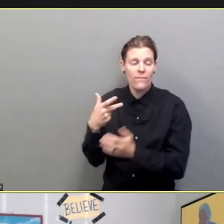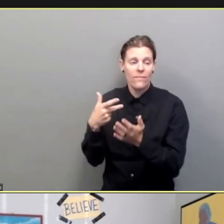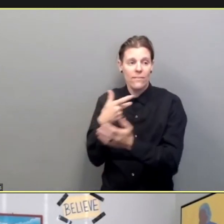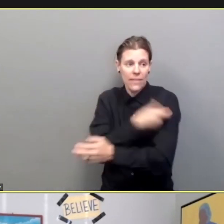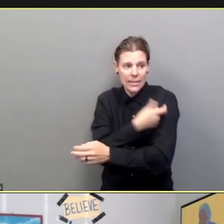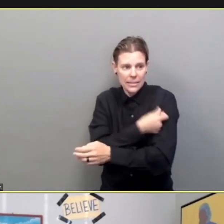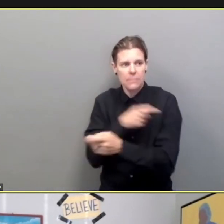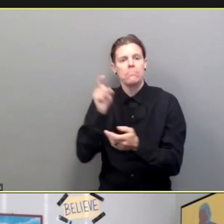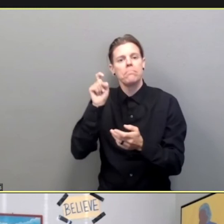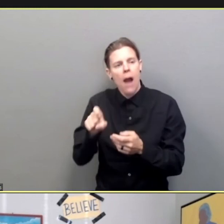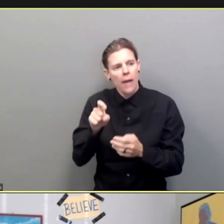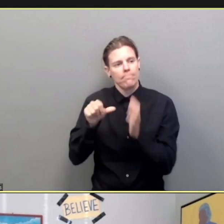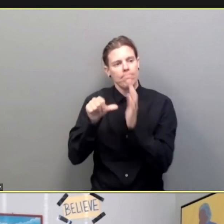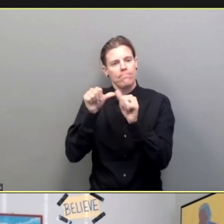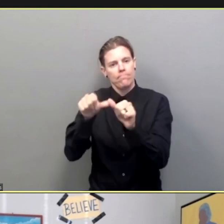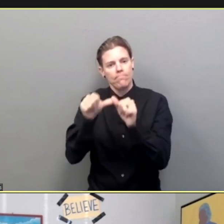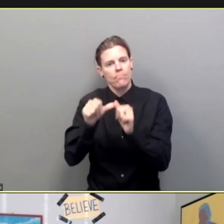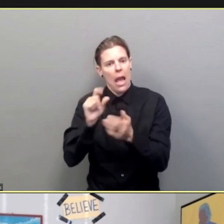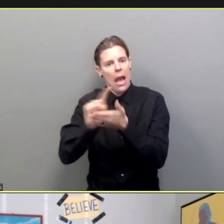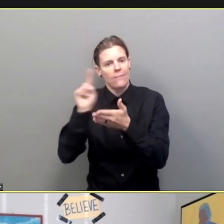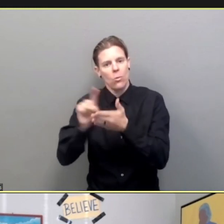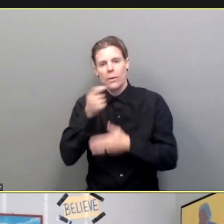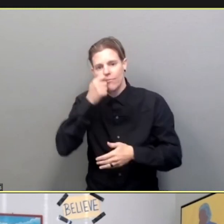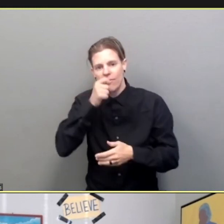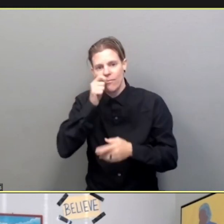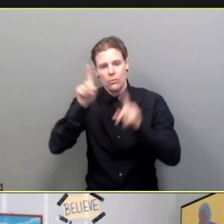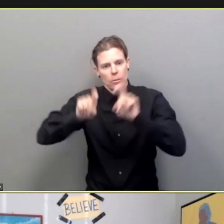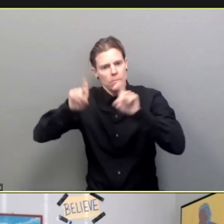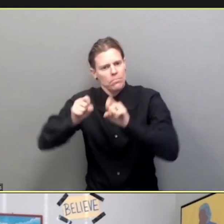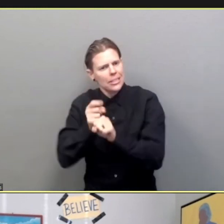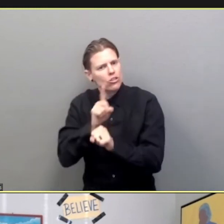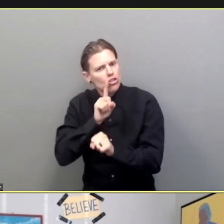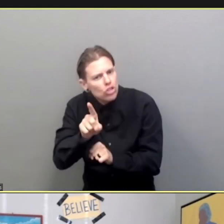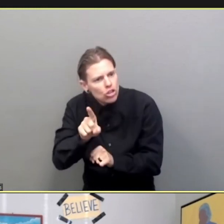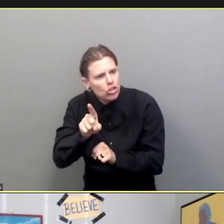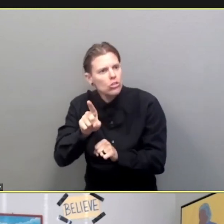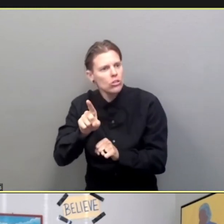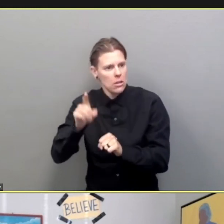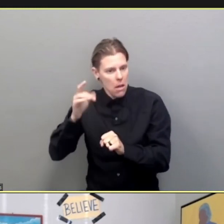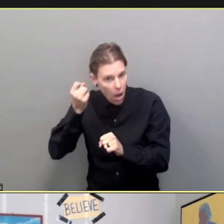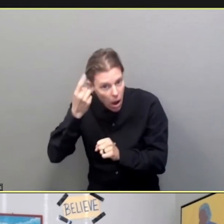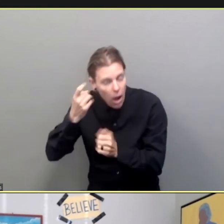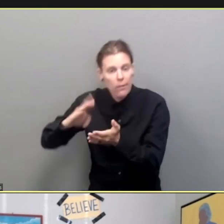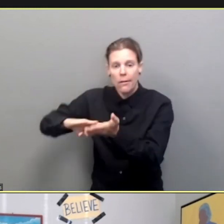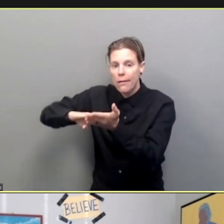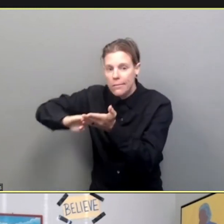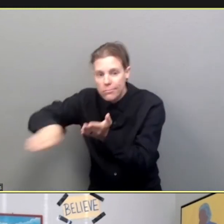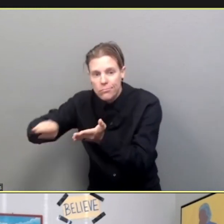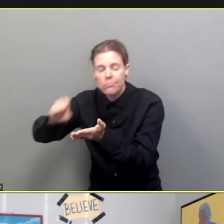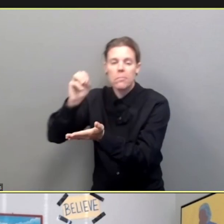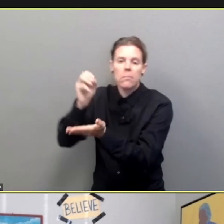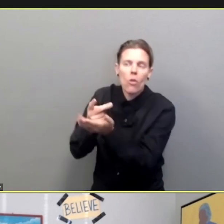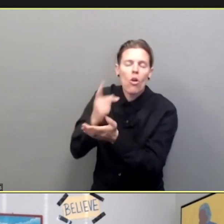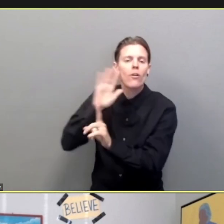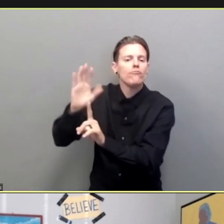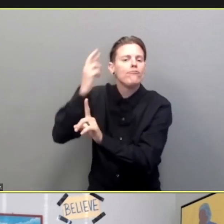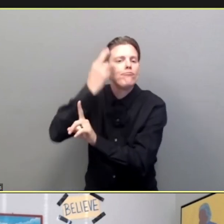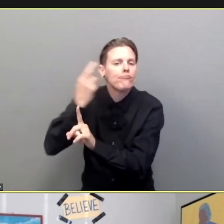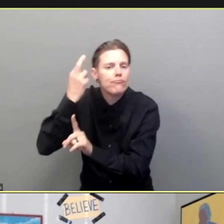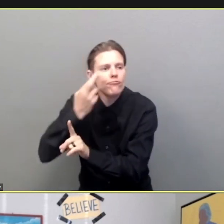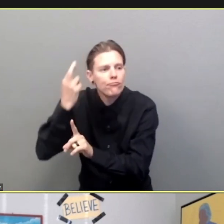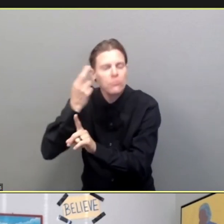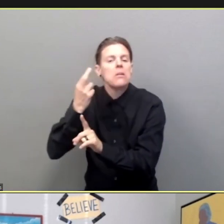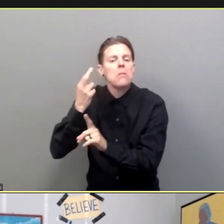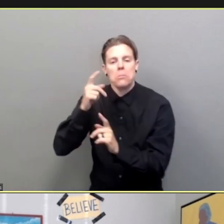instance that they have an exemption, an approved medical or religious exemption. If they don't have a medical exemption, they don't have